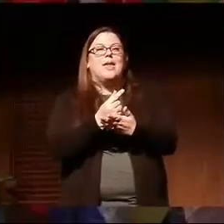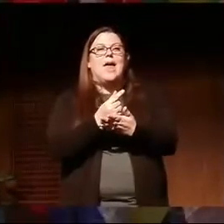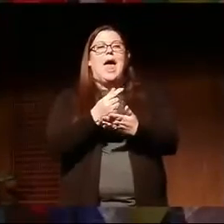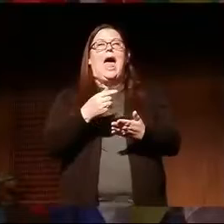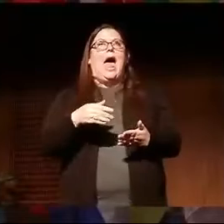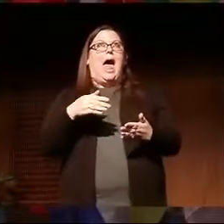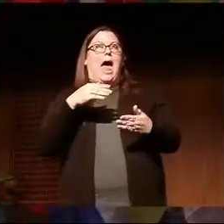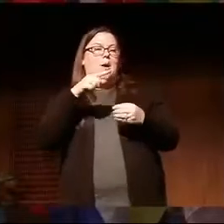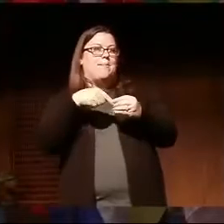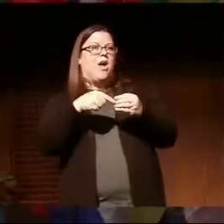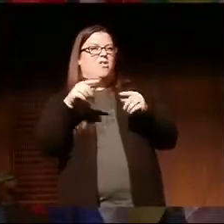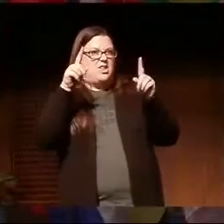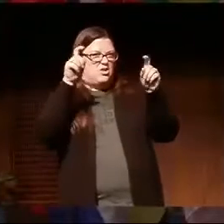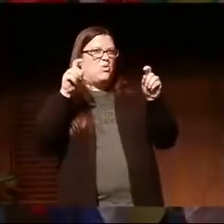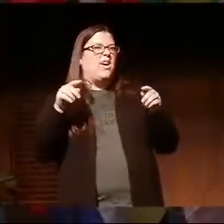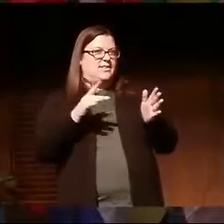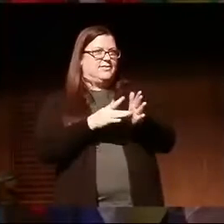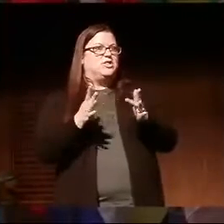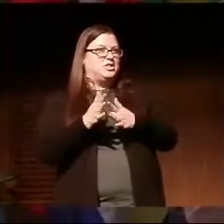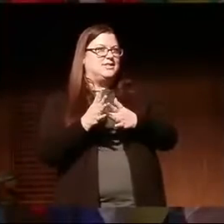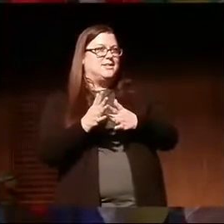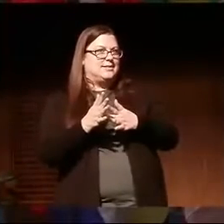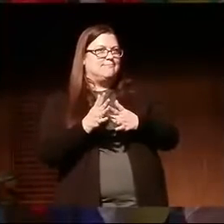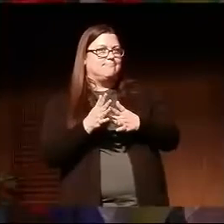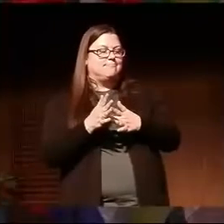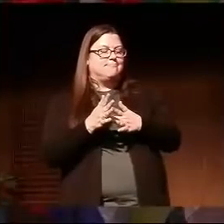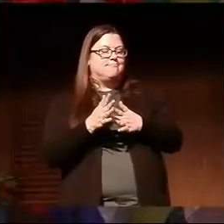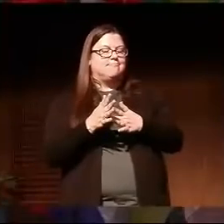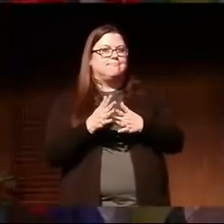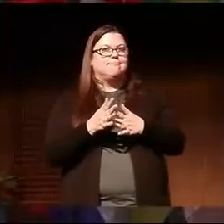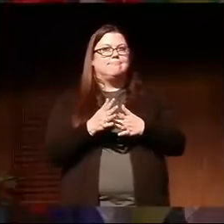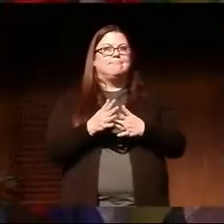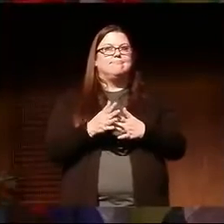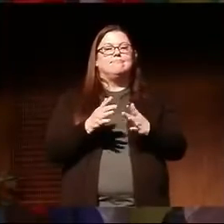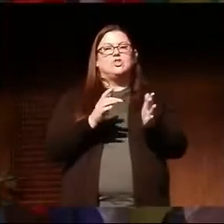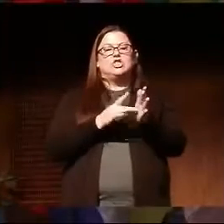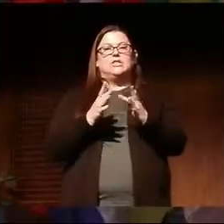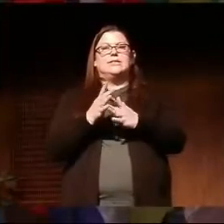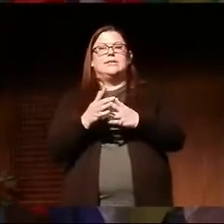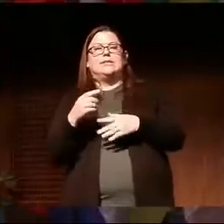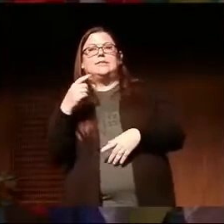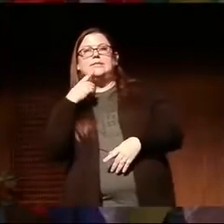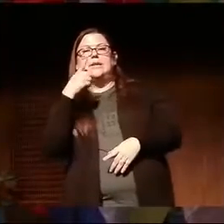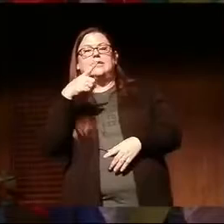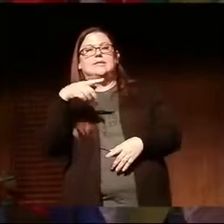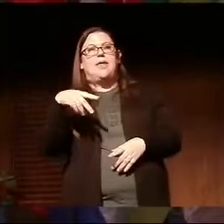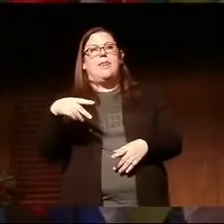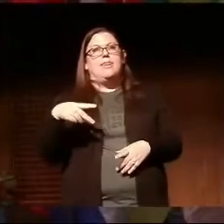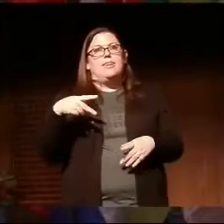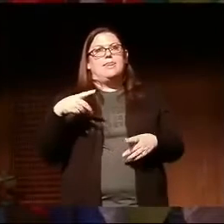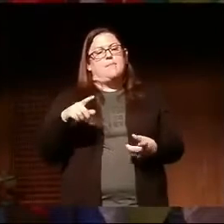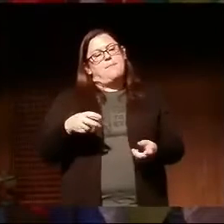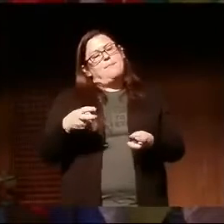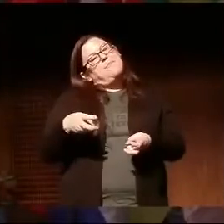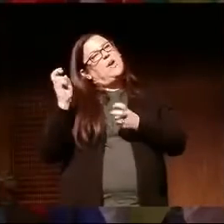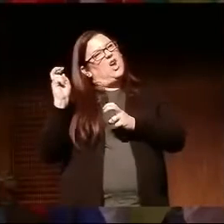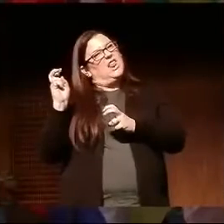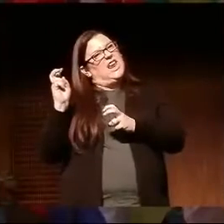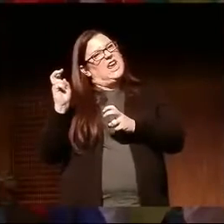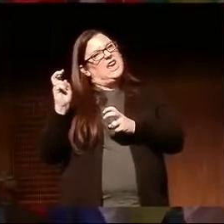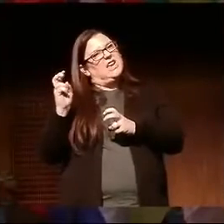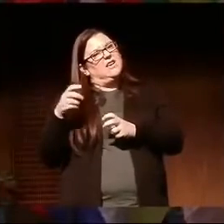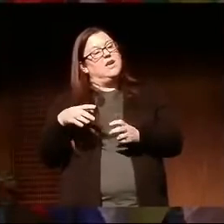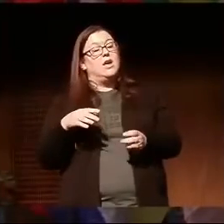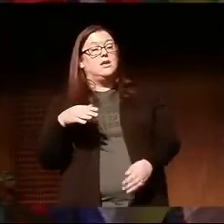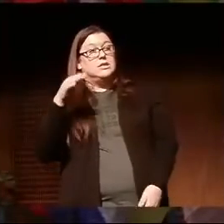2 and verse 6, where Jesus there tells a paralytic, "Son, your sins are forgiven you," and that causes some